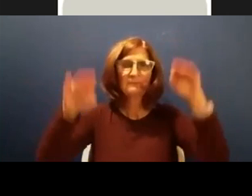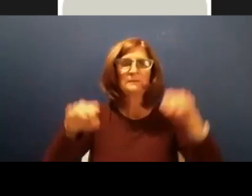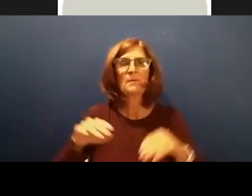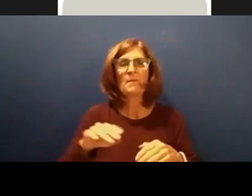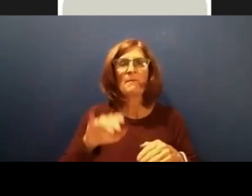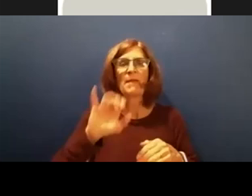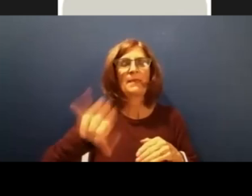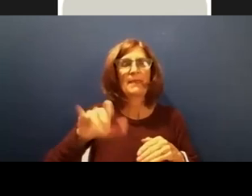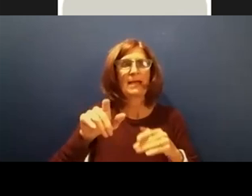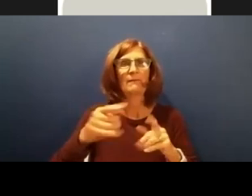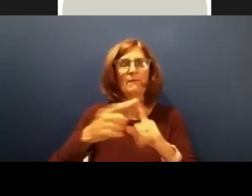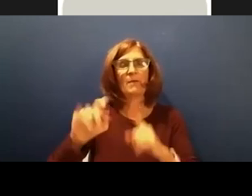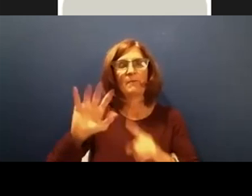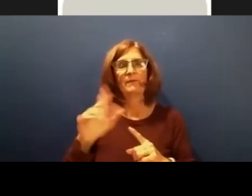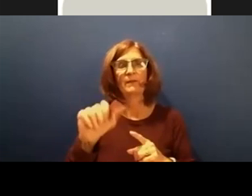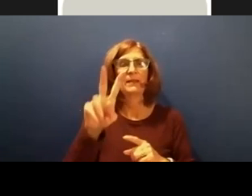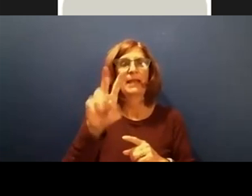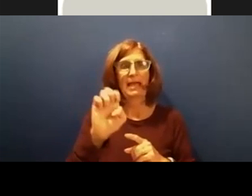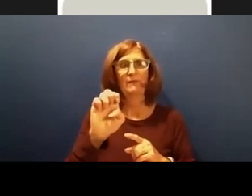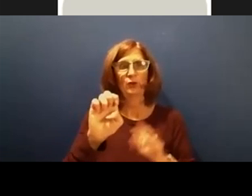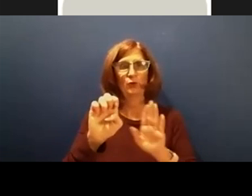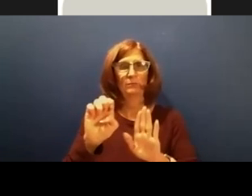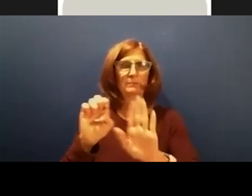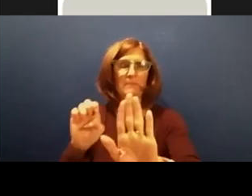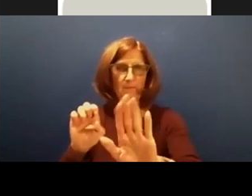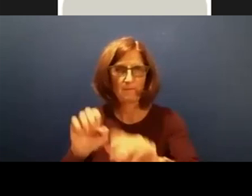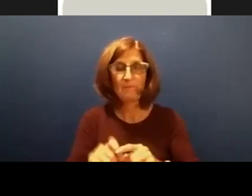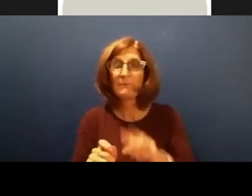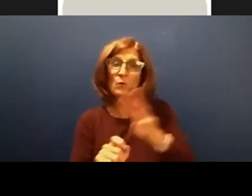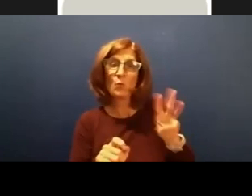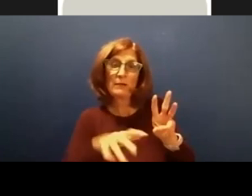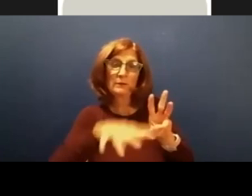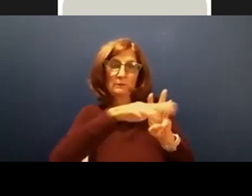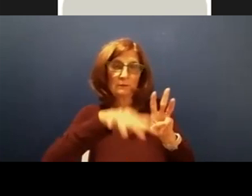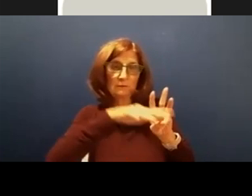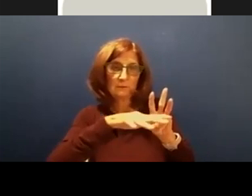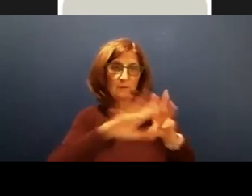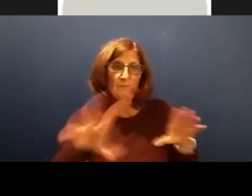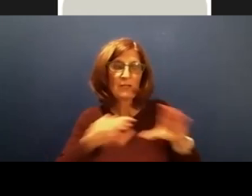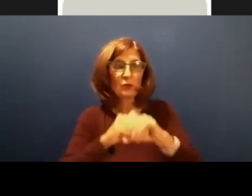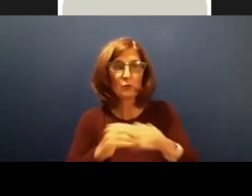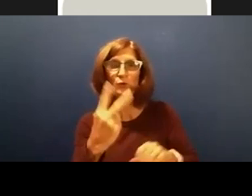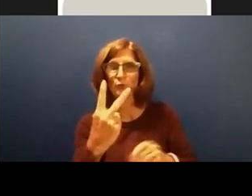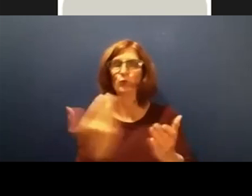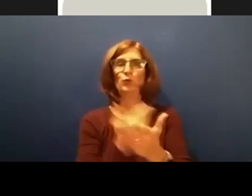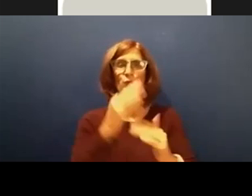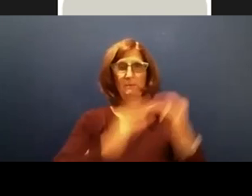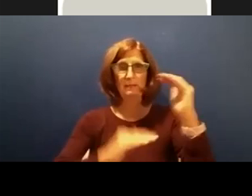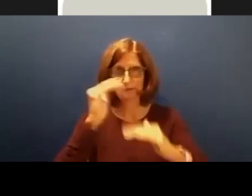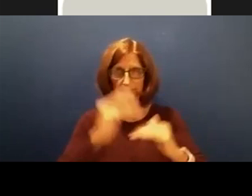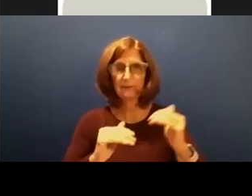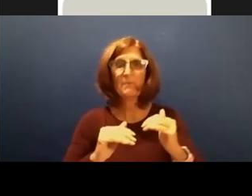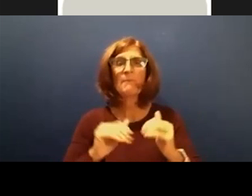back from a 5th Avenue frontage. The western portion of the site includes 2 new buildings joined by a